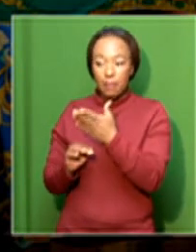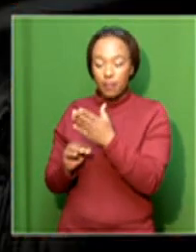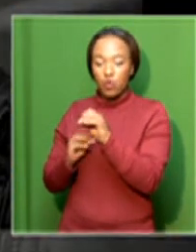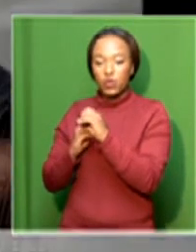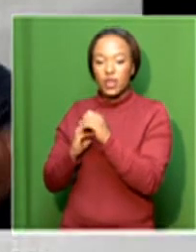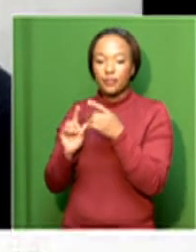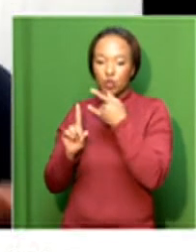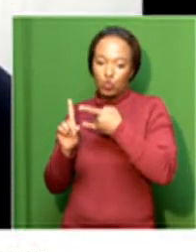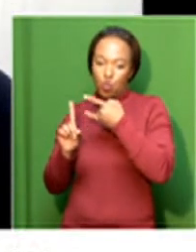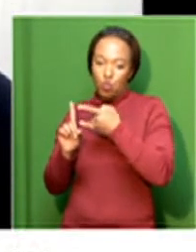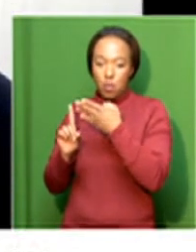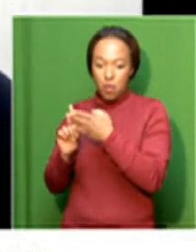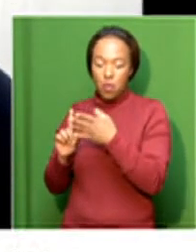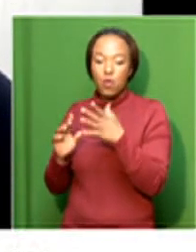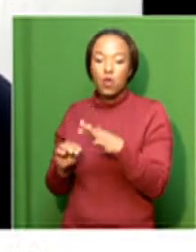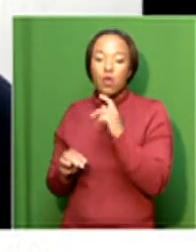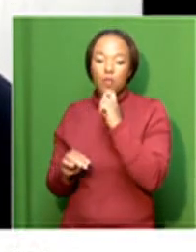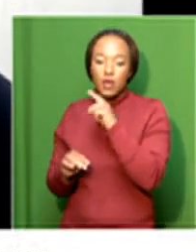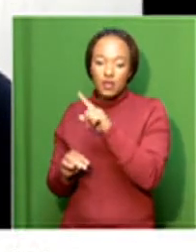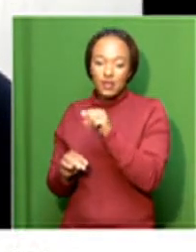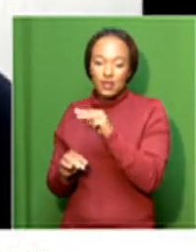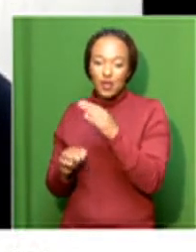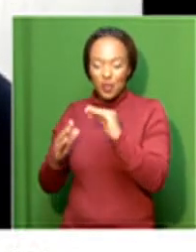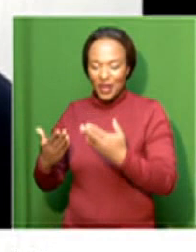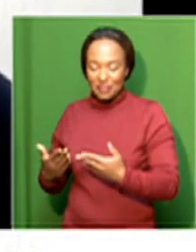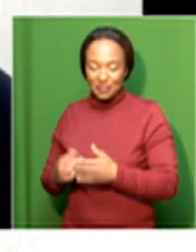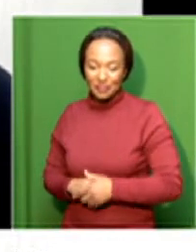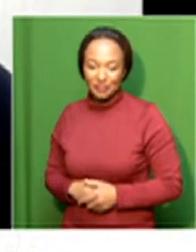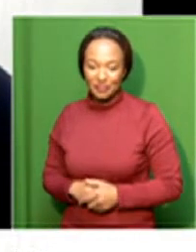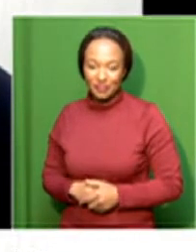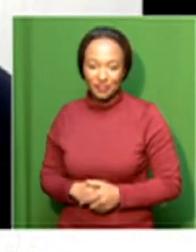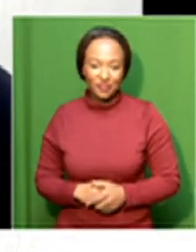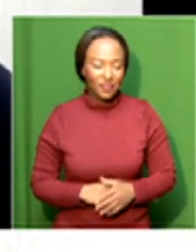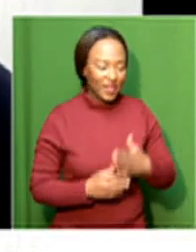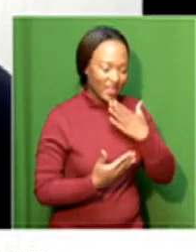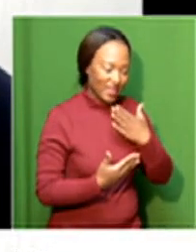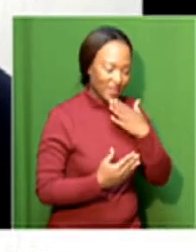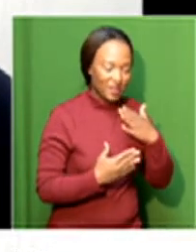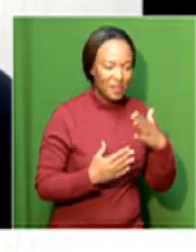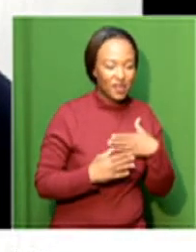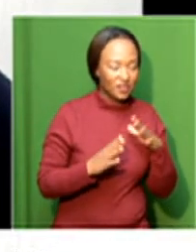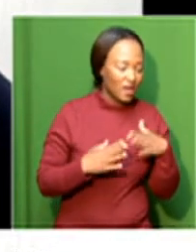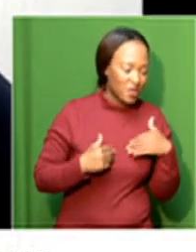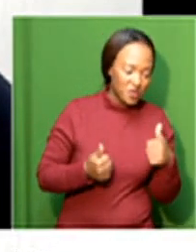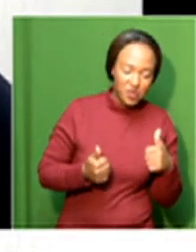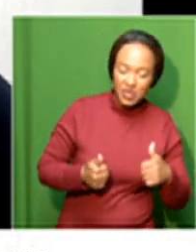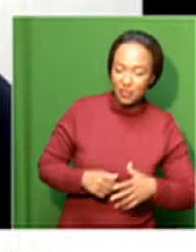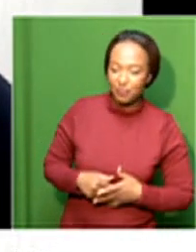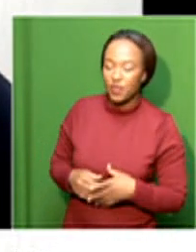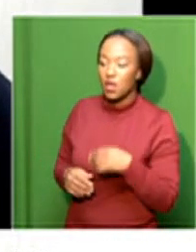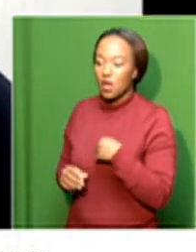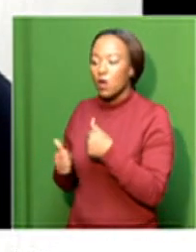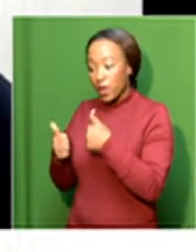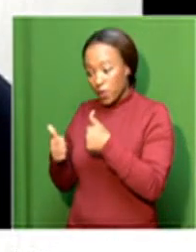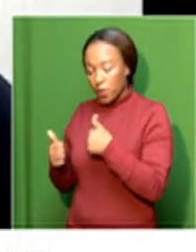very good morning to you. Thank you so much for joining us, Zakwe. Welcome to Morning Live. Thank you so much, man. How you guys doing? We are all good, and